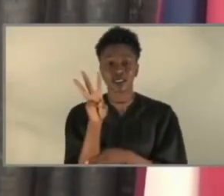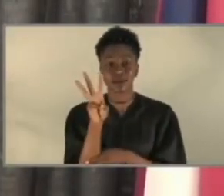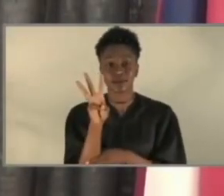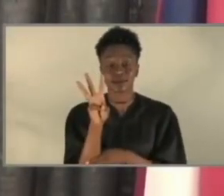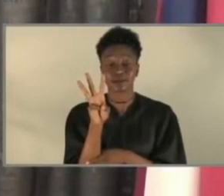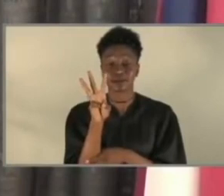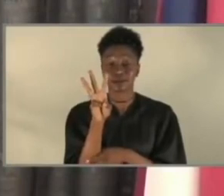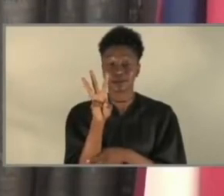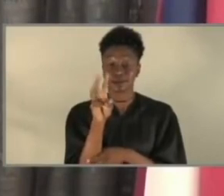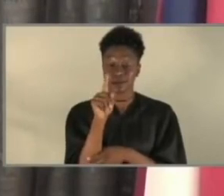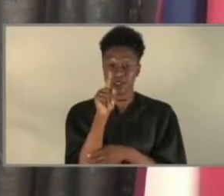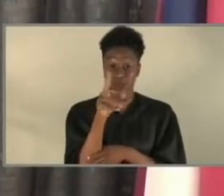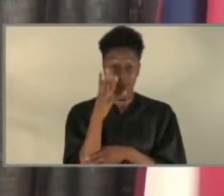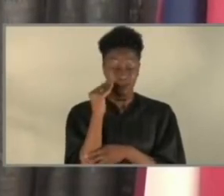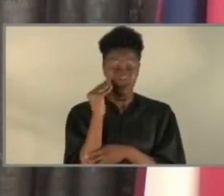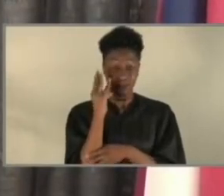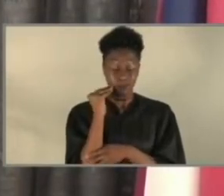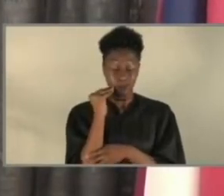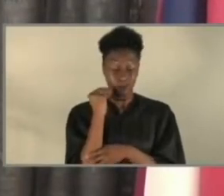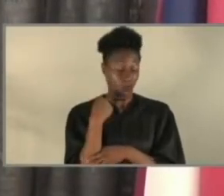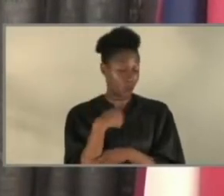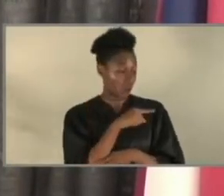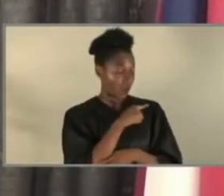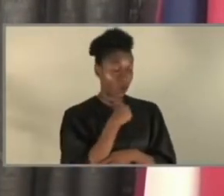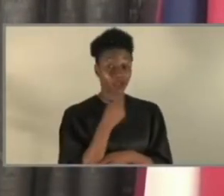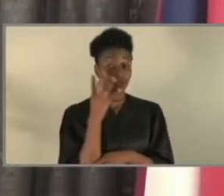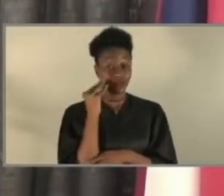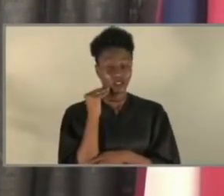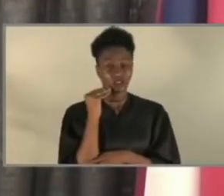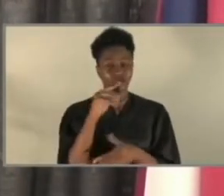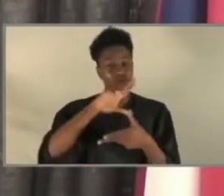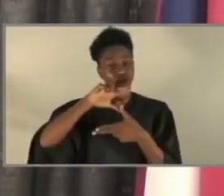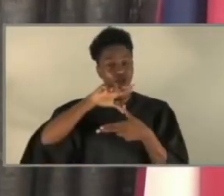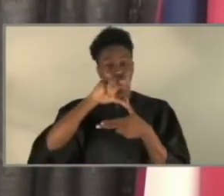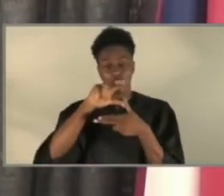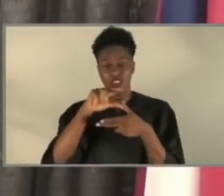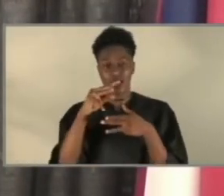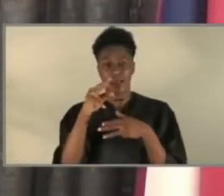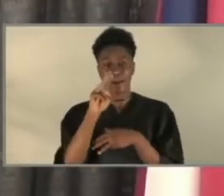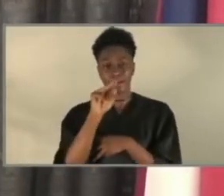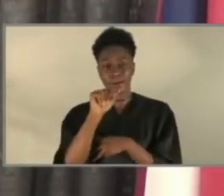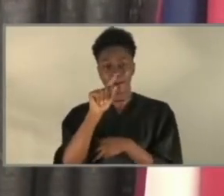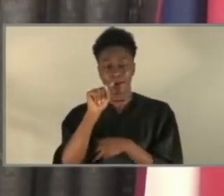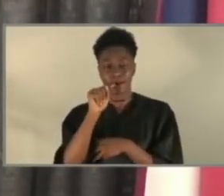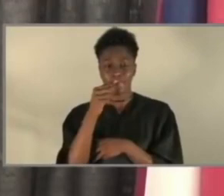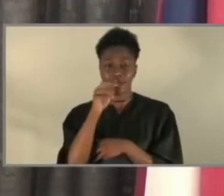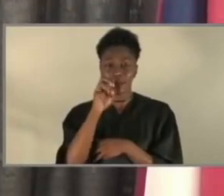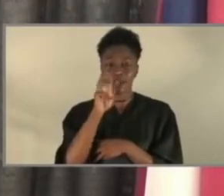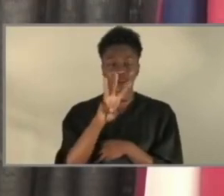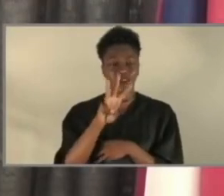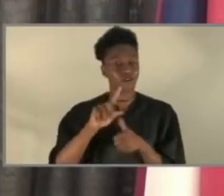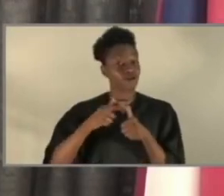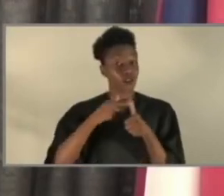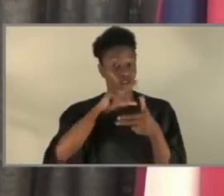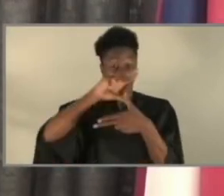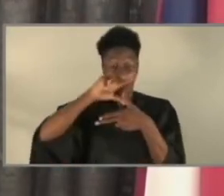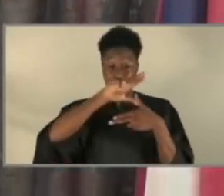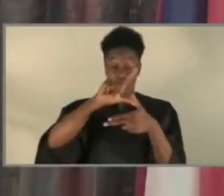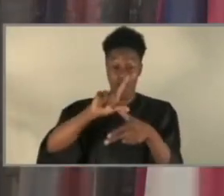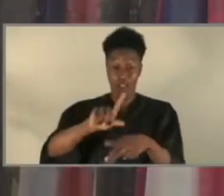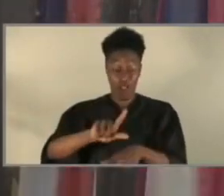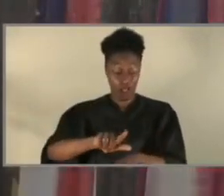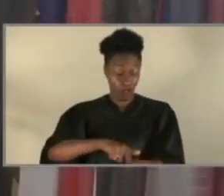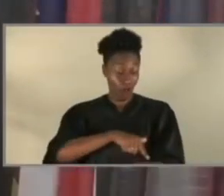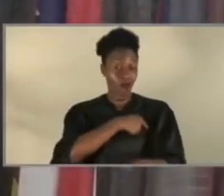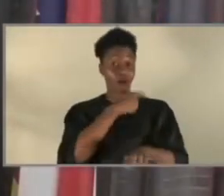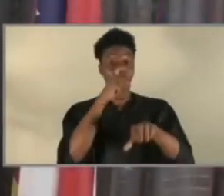you met and we met Hurricane Matthew. It was the first hurricane in a long time that